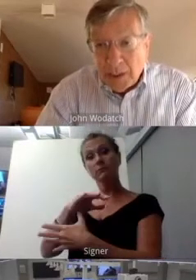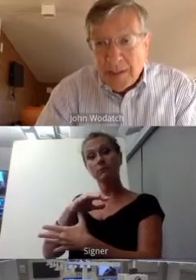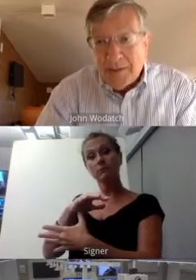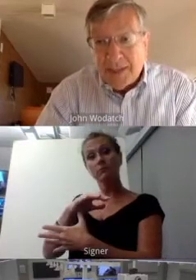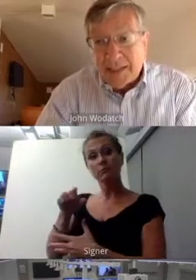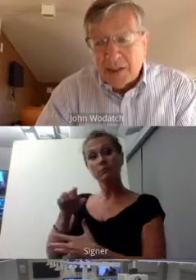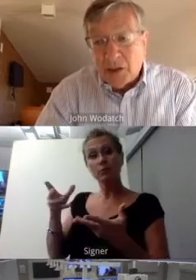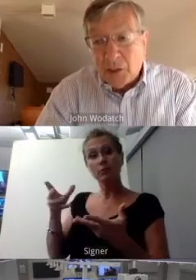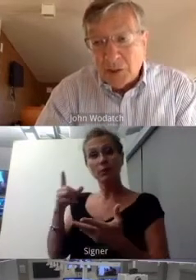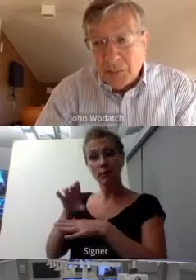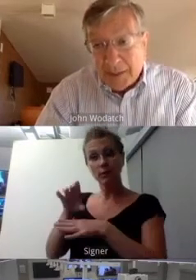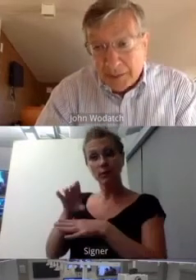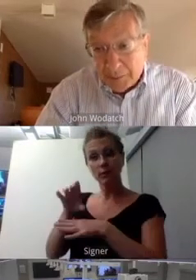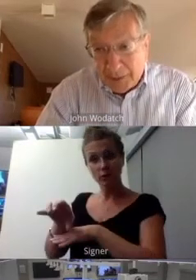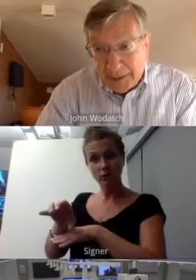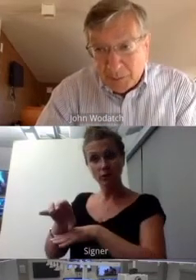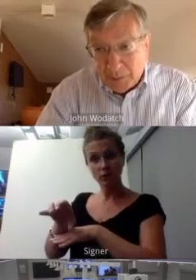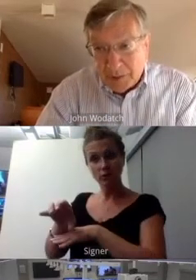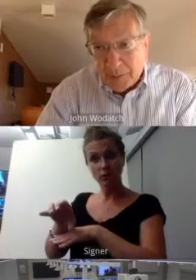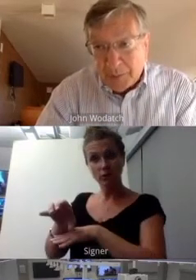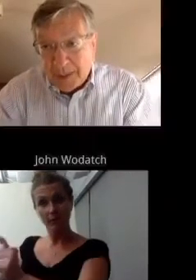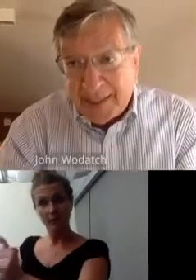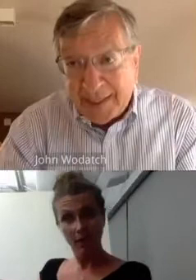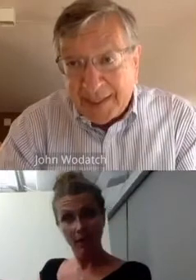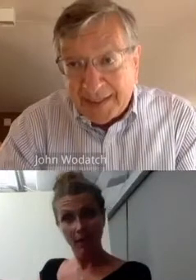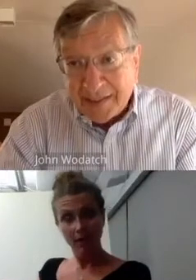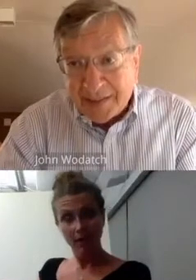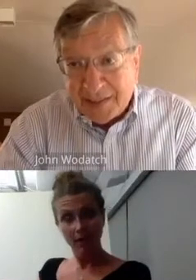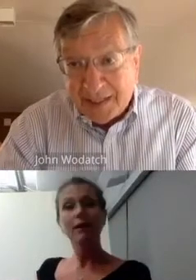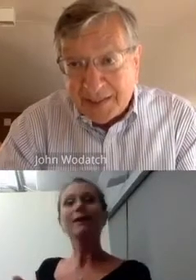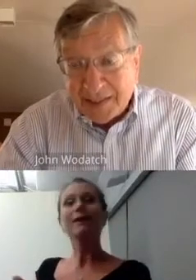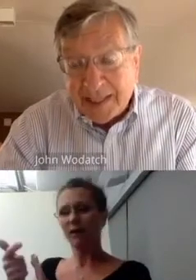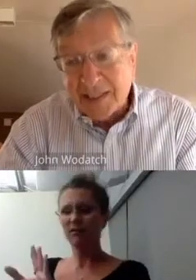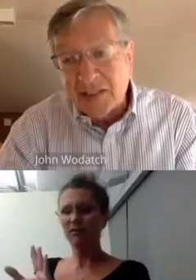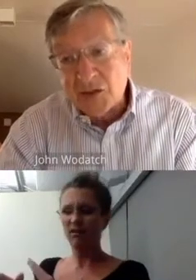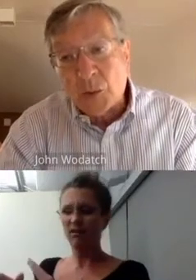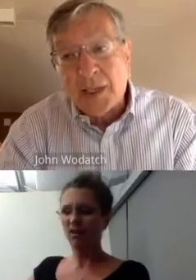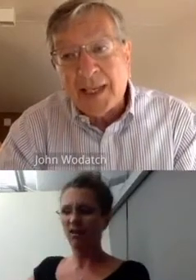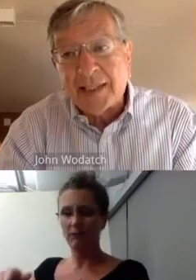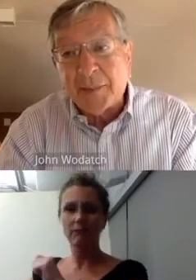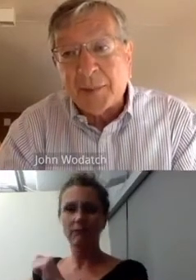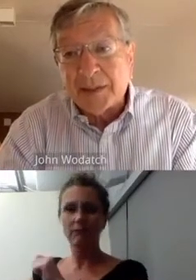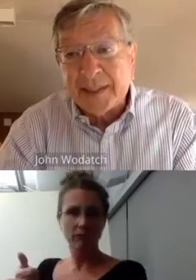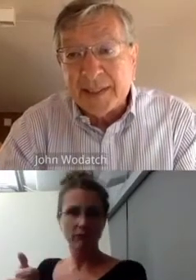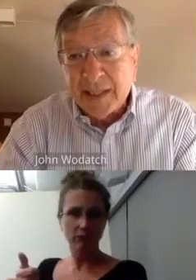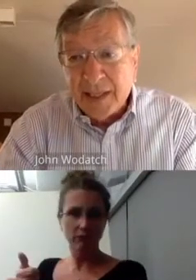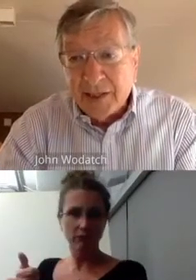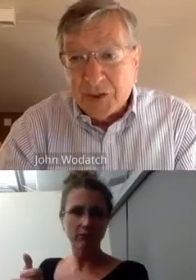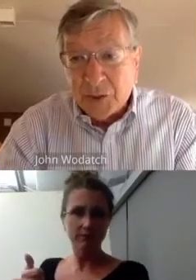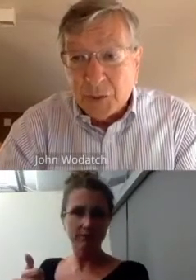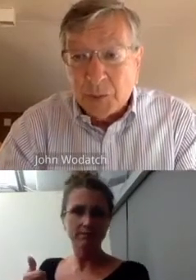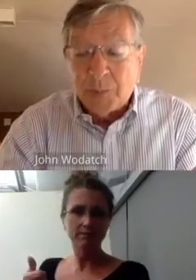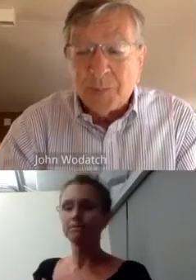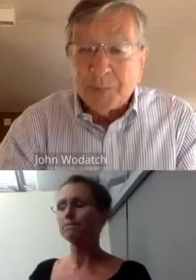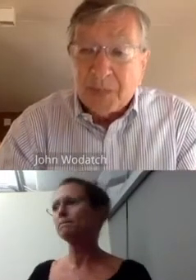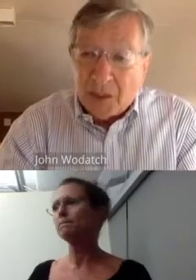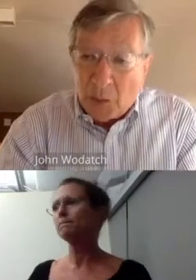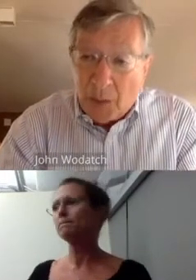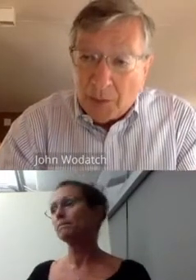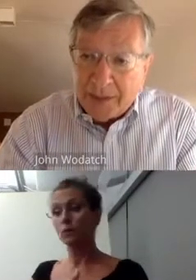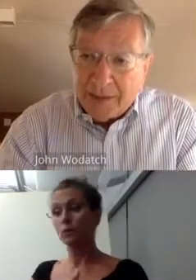the law was being complied with by entities in the United States. And so we had the ability to go out